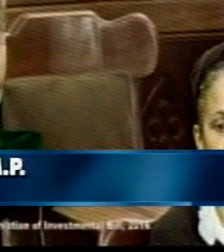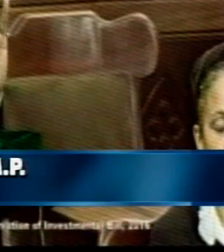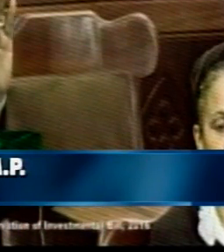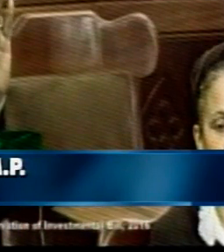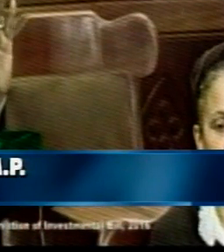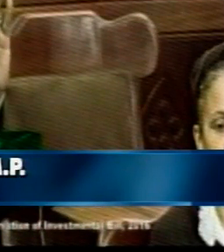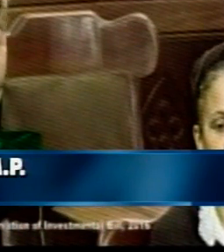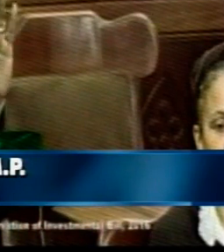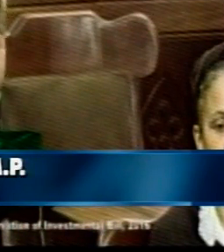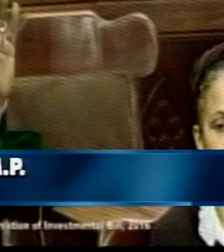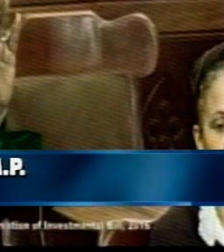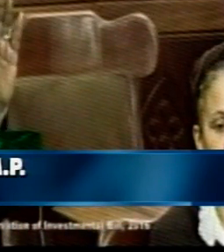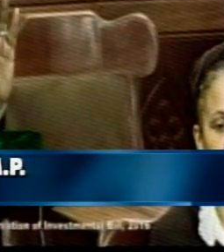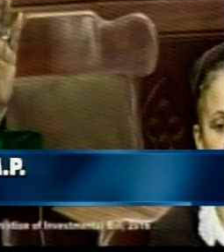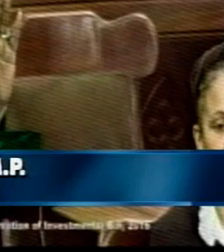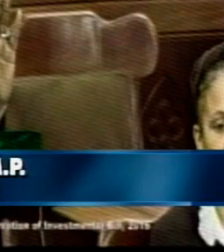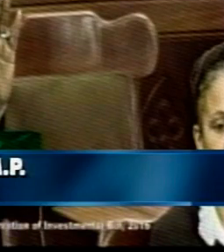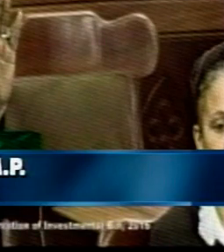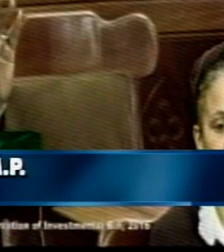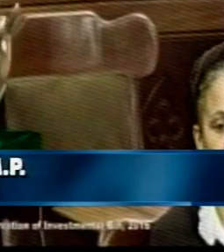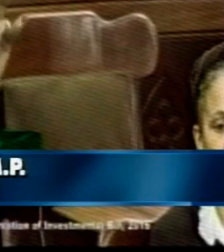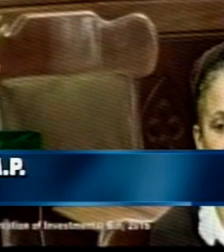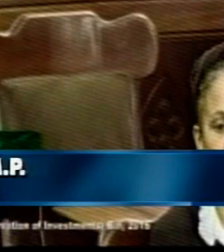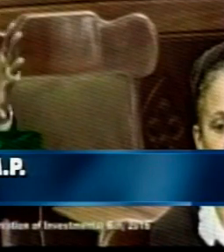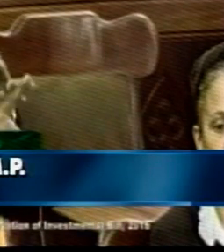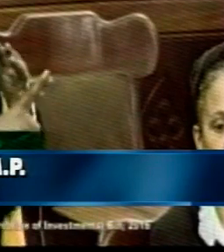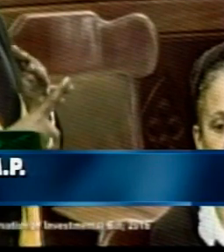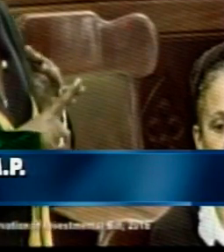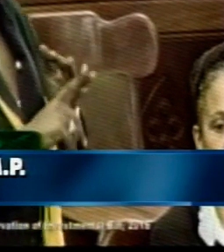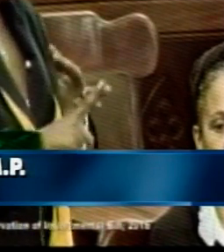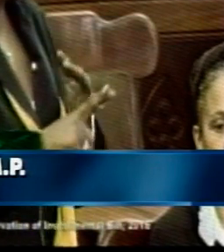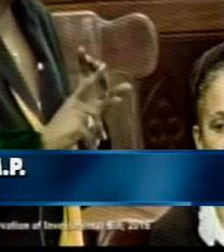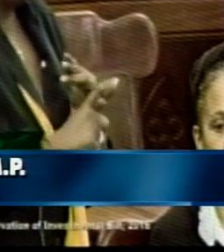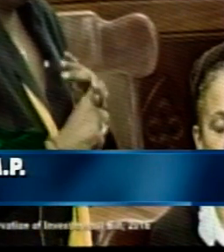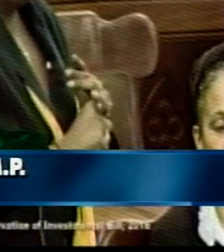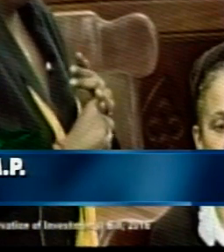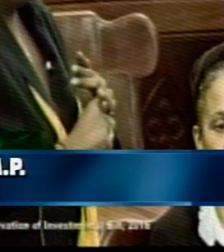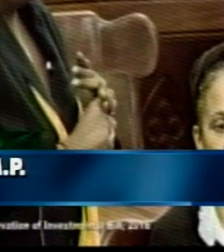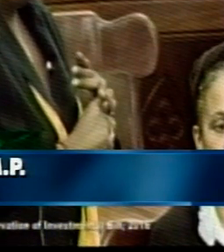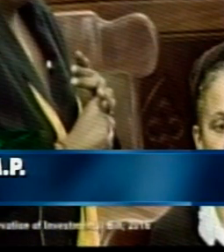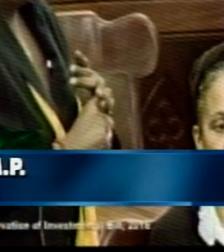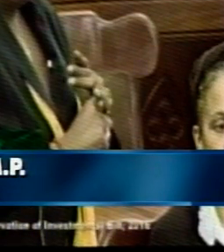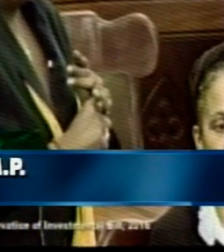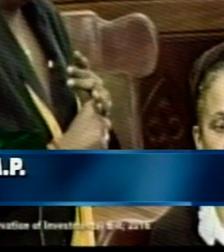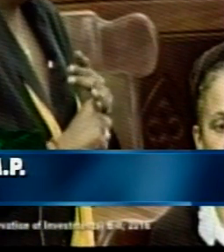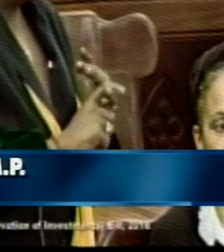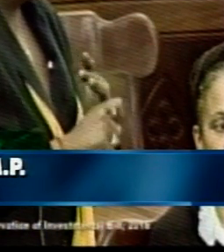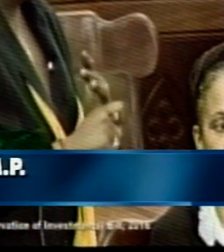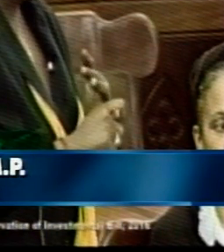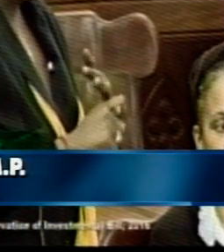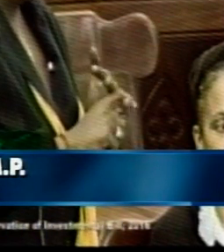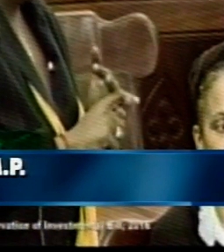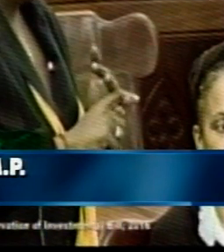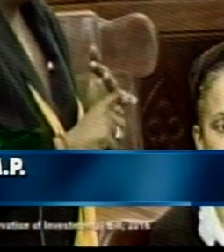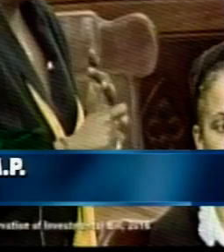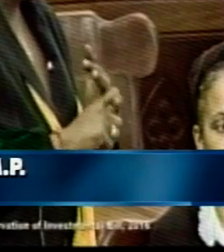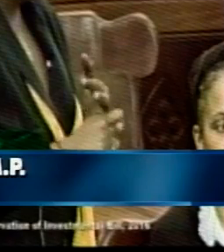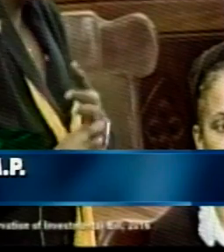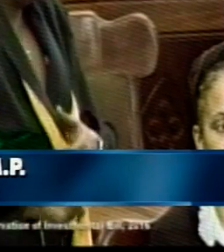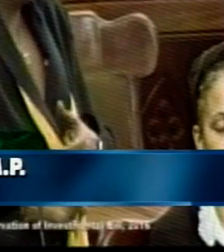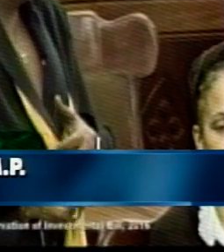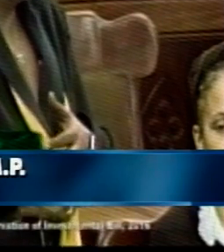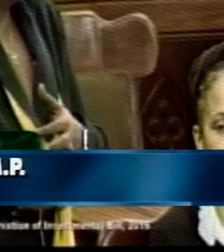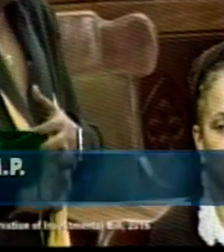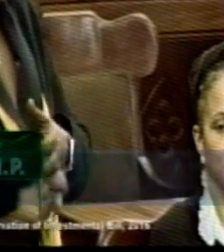to minimize the liability, as well as to send the message that this must